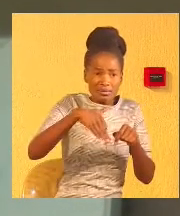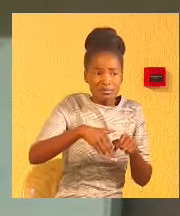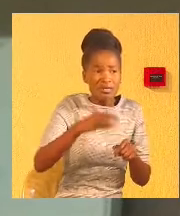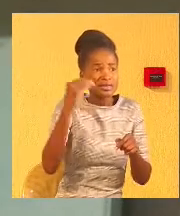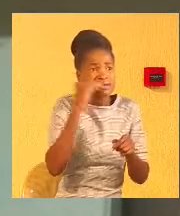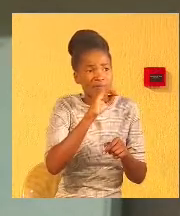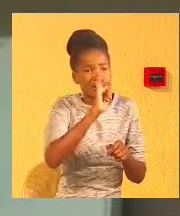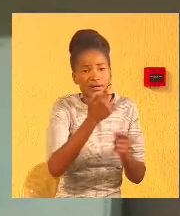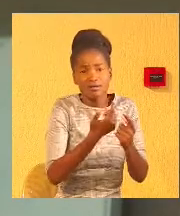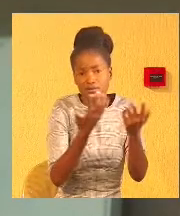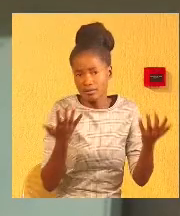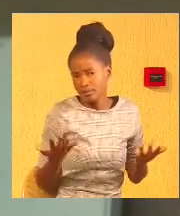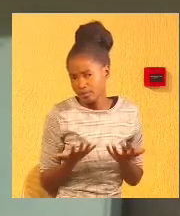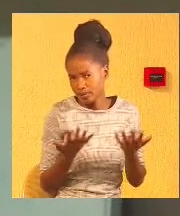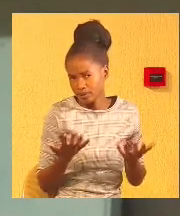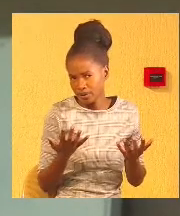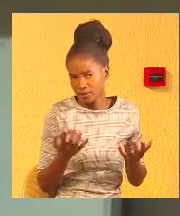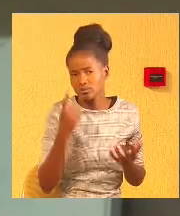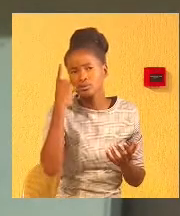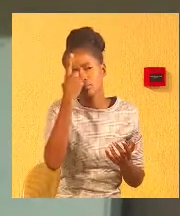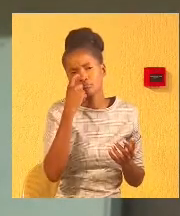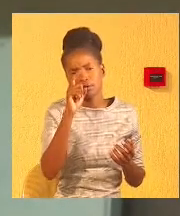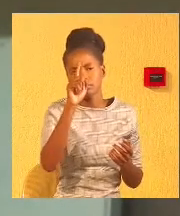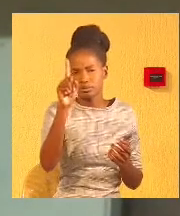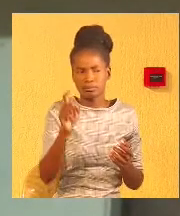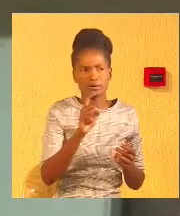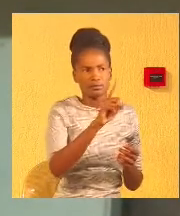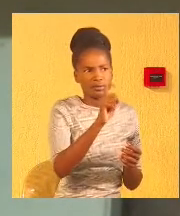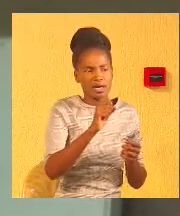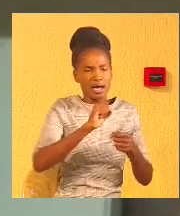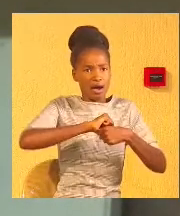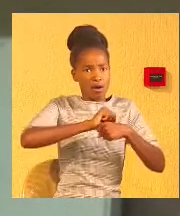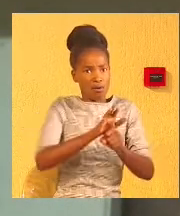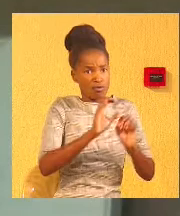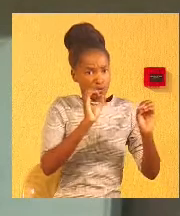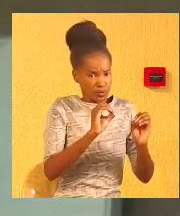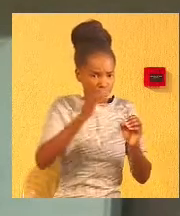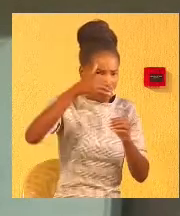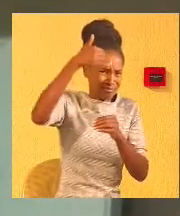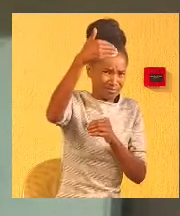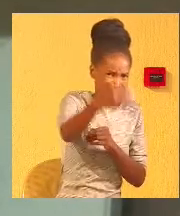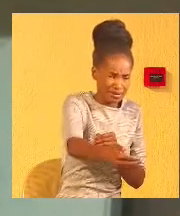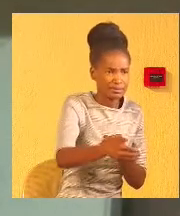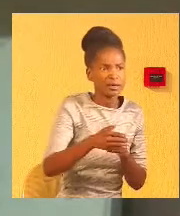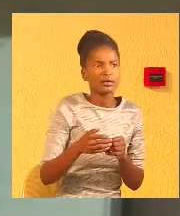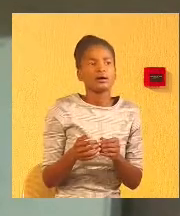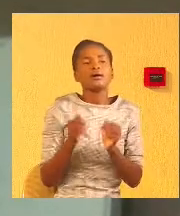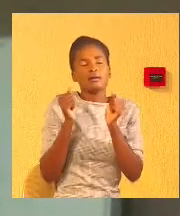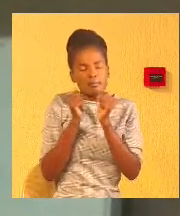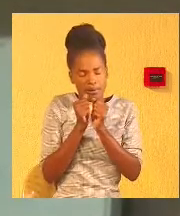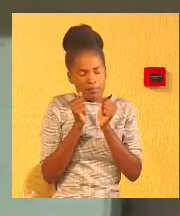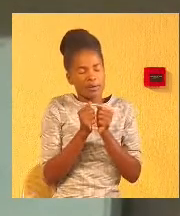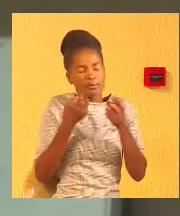preparedness of any worst scenario. So that will be my take to say, after COVID-19, I think it's high time that we put our head